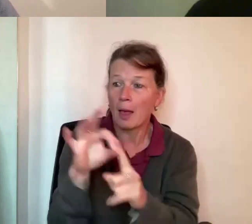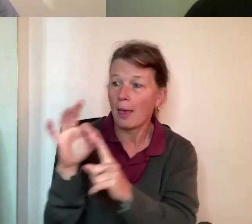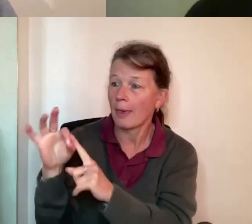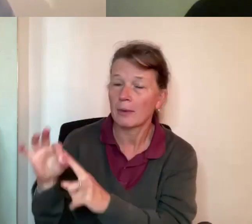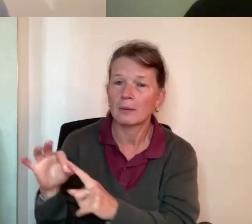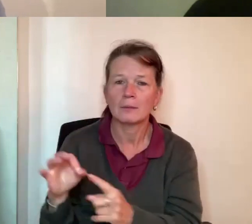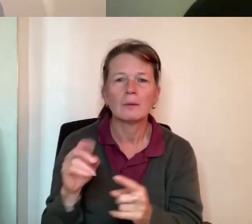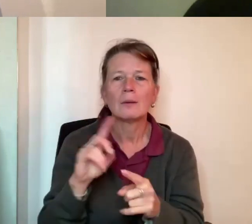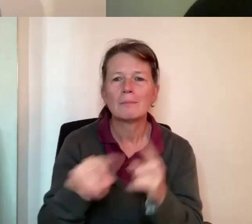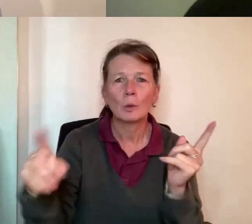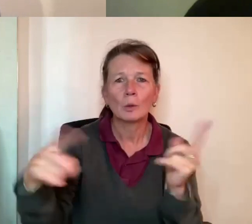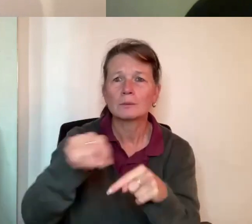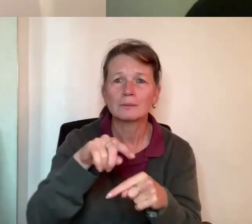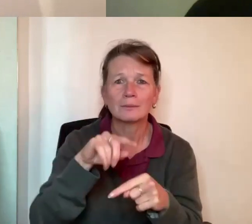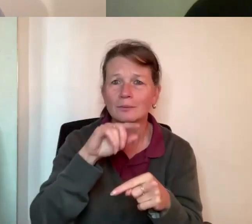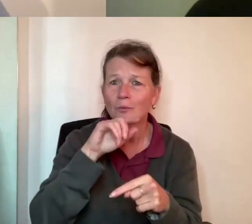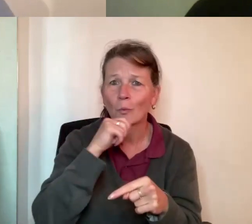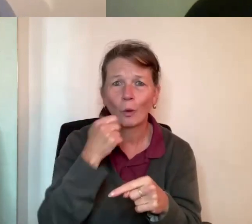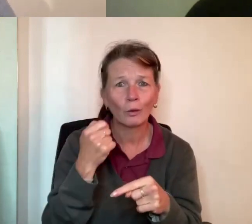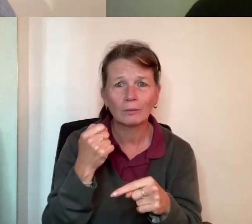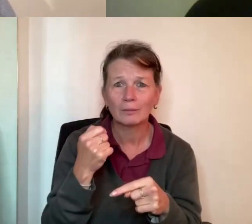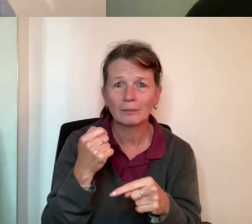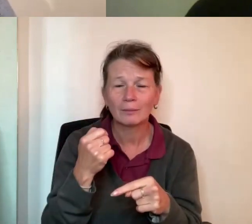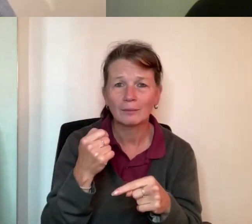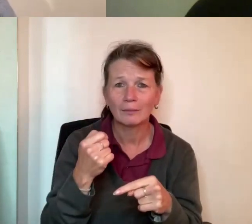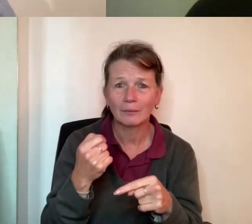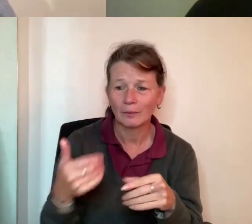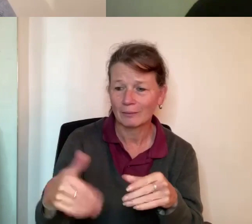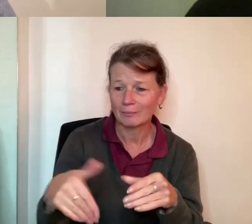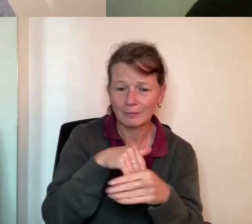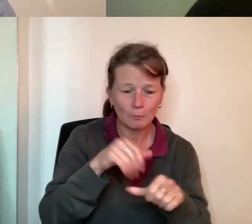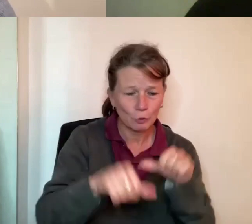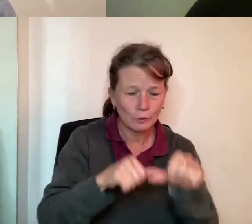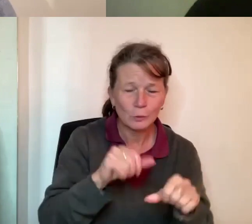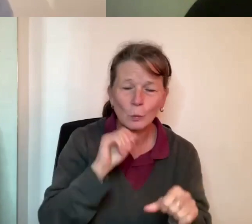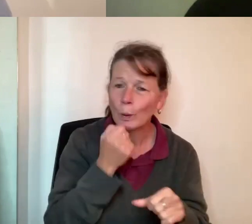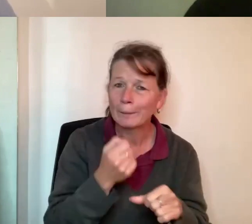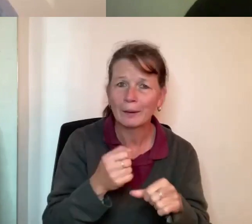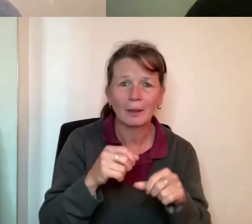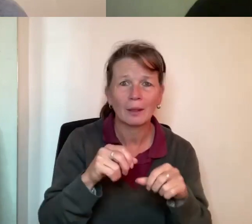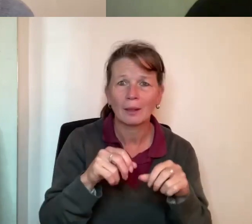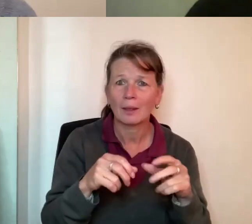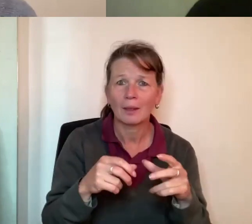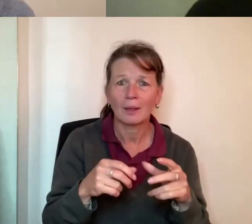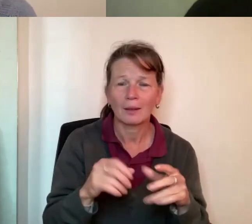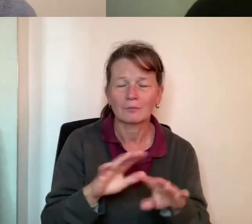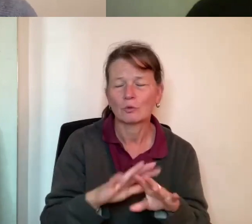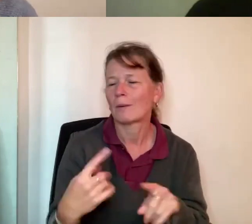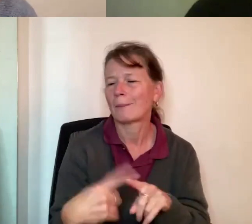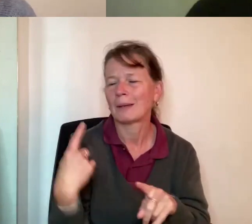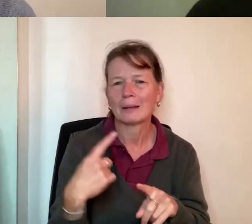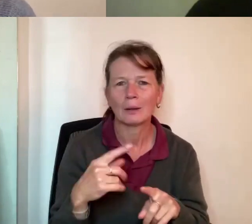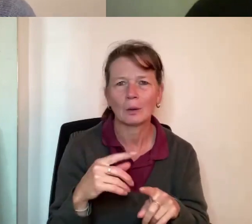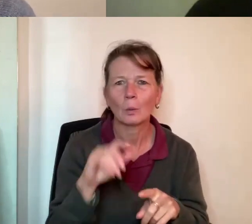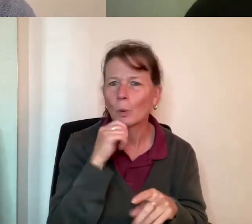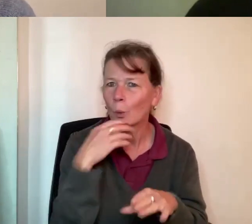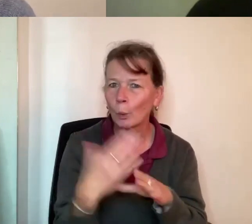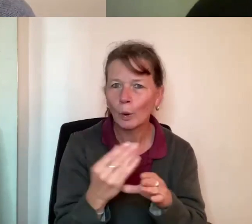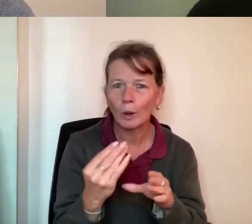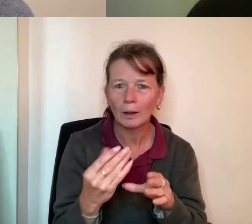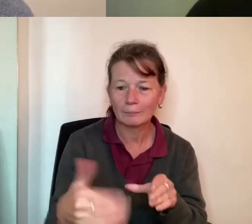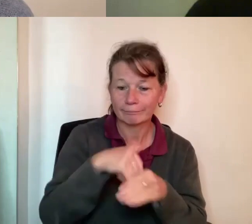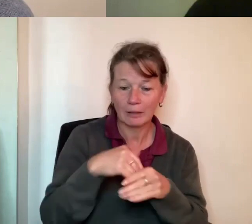whom won't go from that process into, certainly not immediately, into working with you as a